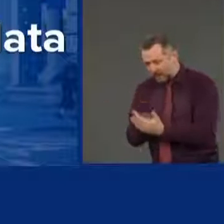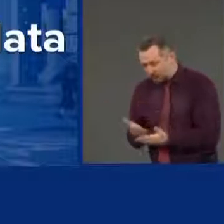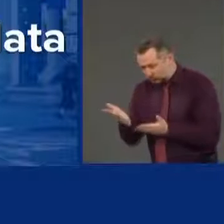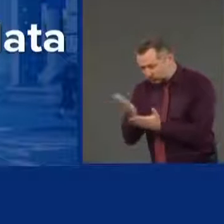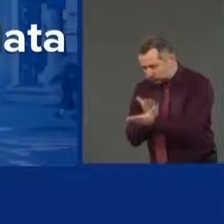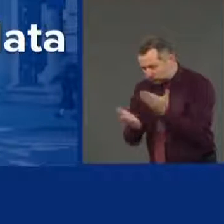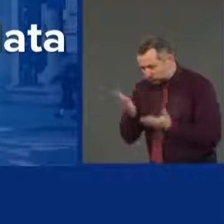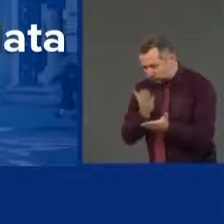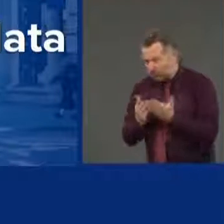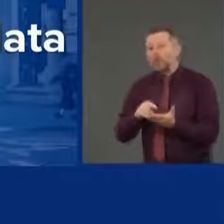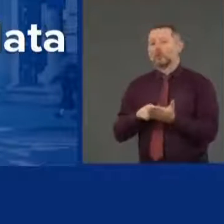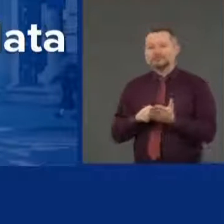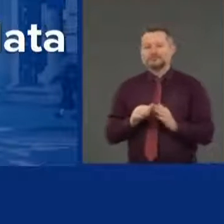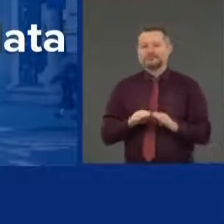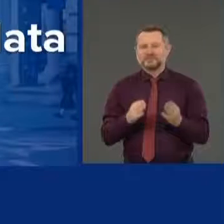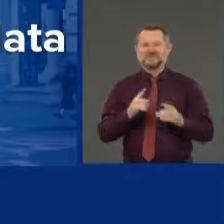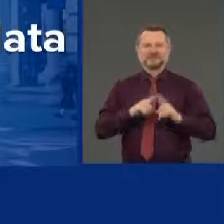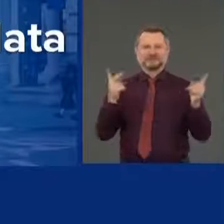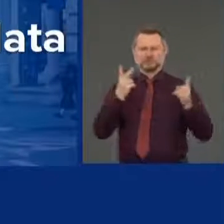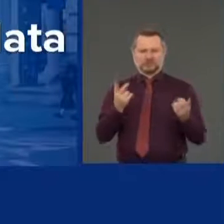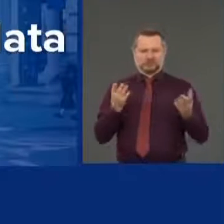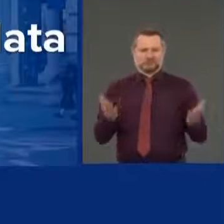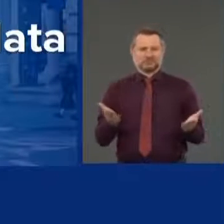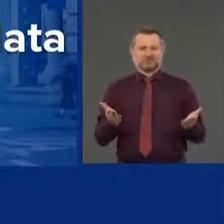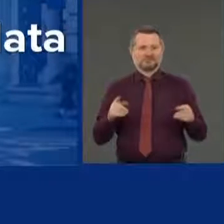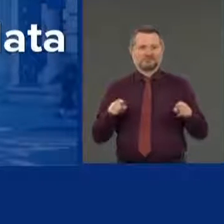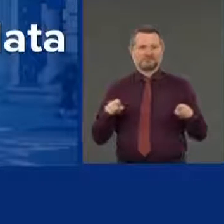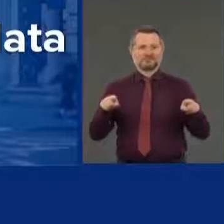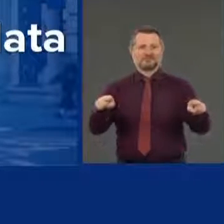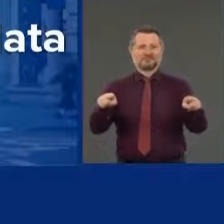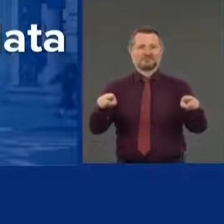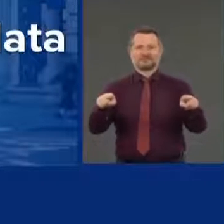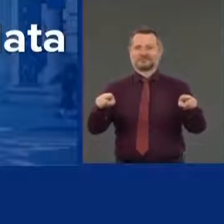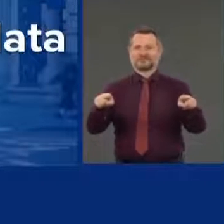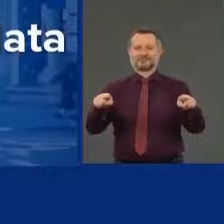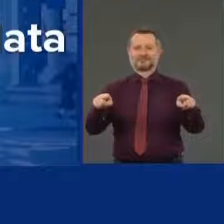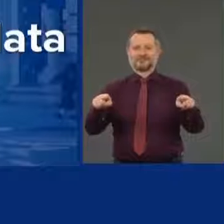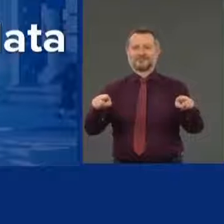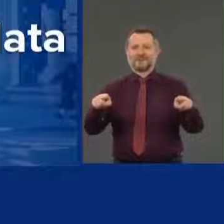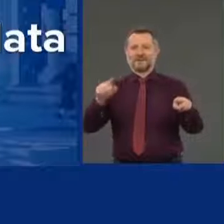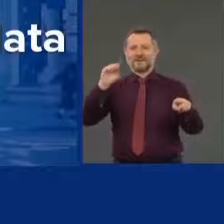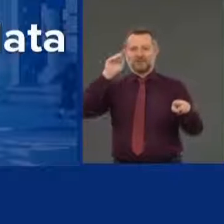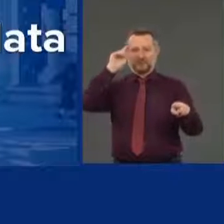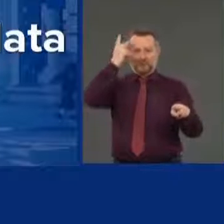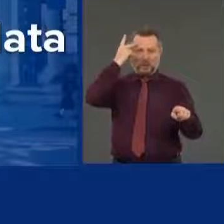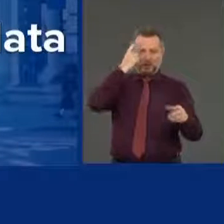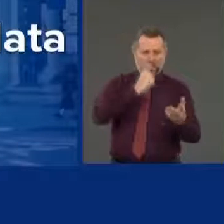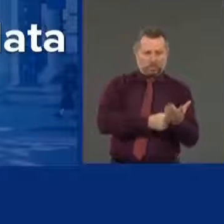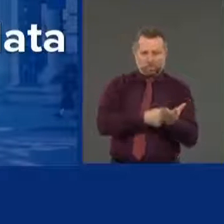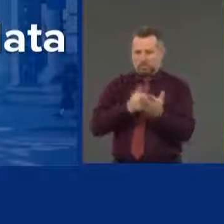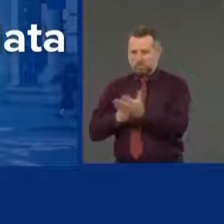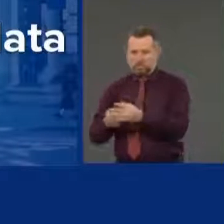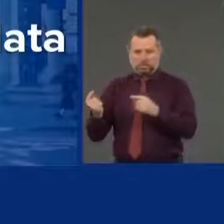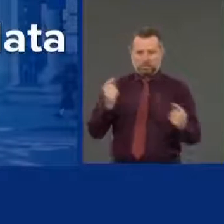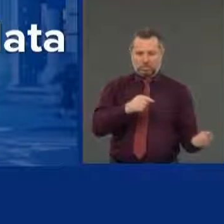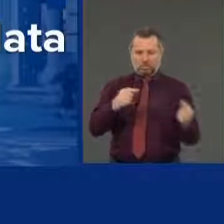Those were two very different theories. And we had political debates about those two theories. And we